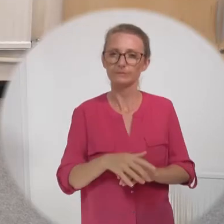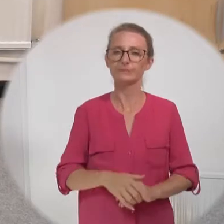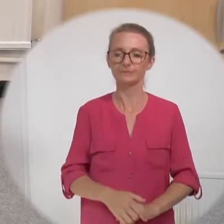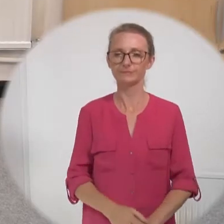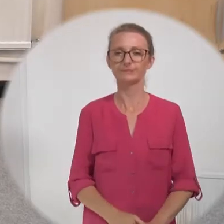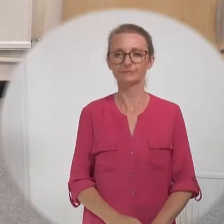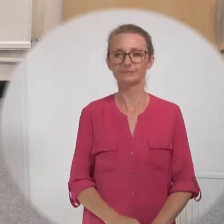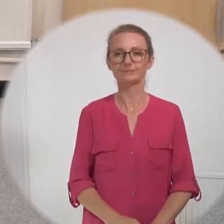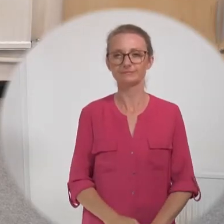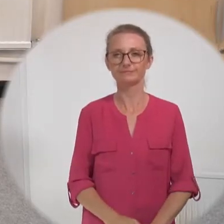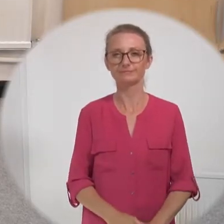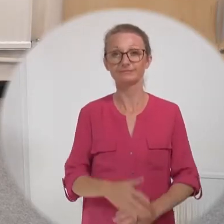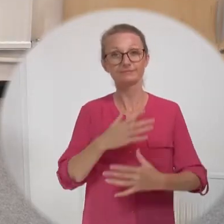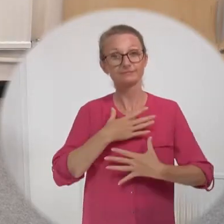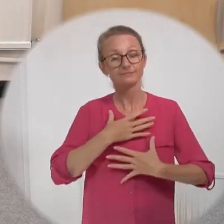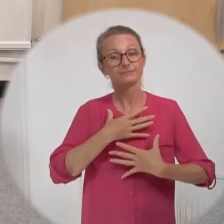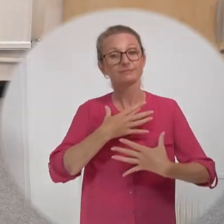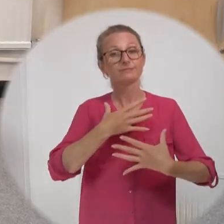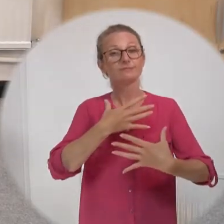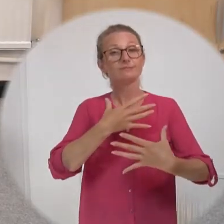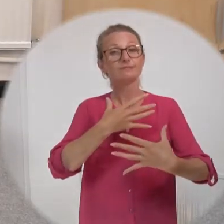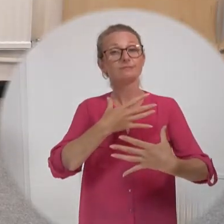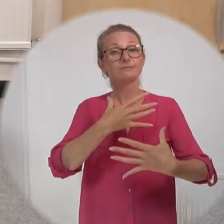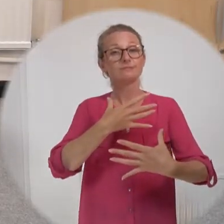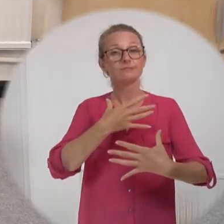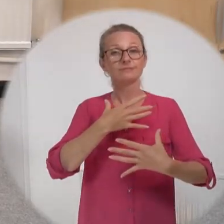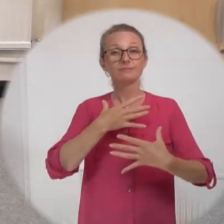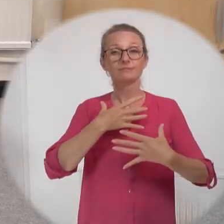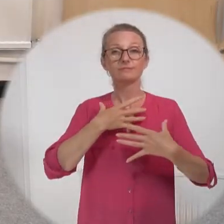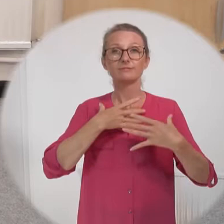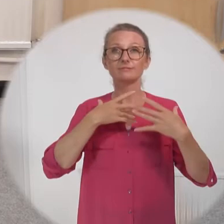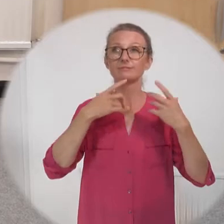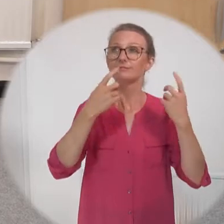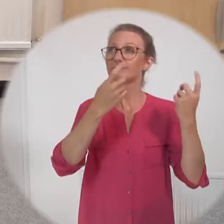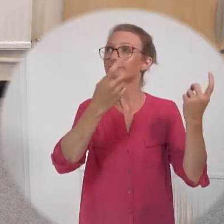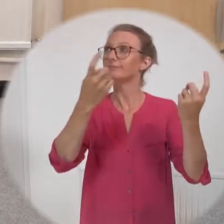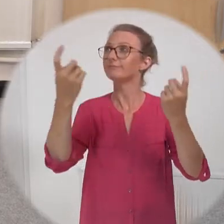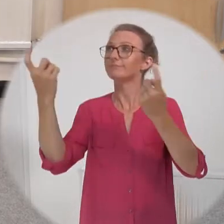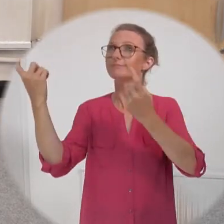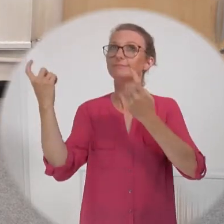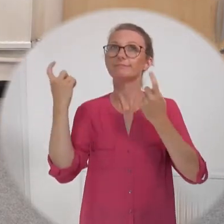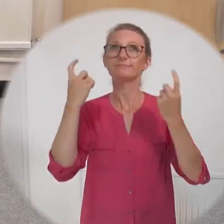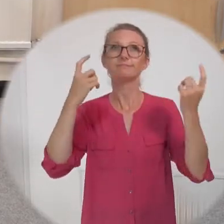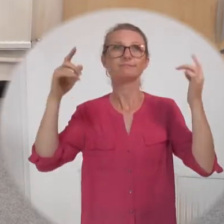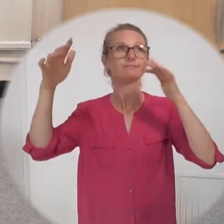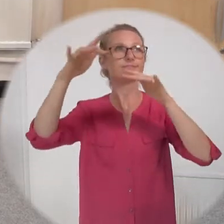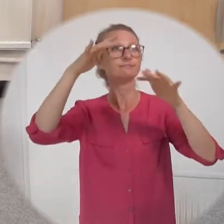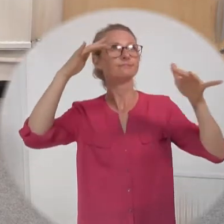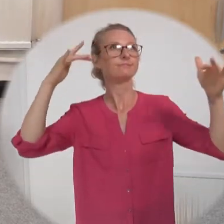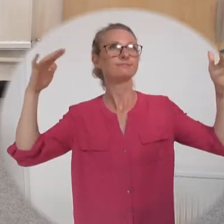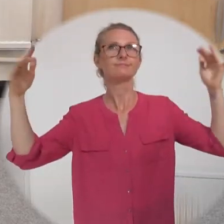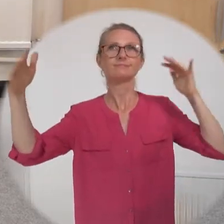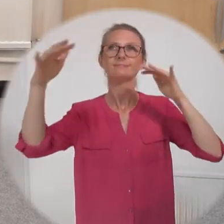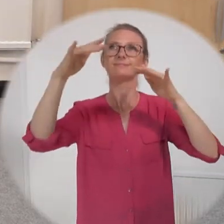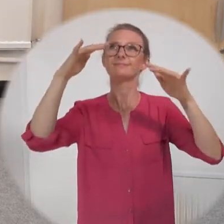So as you're gently breathing in and breathing out, be aware of your surroundings. So what you can sense through